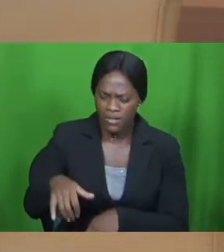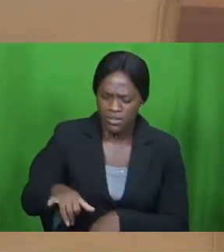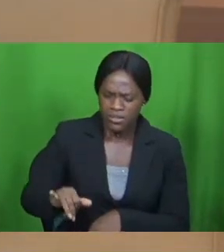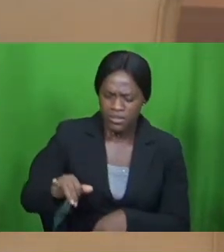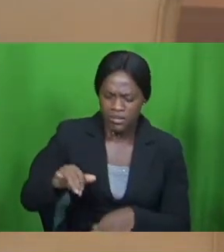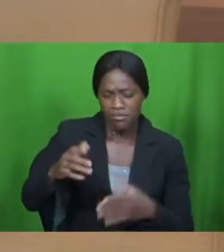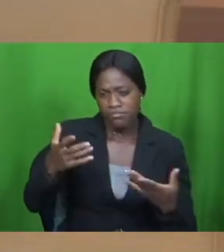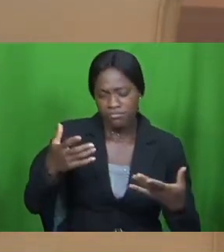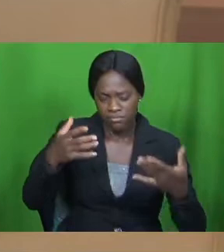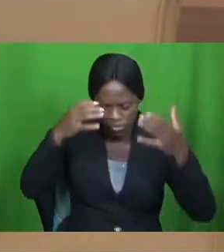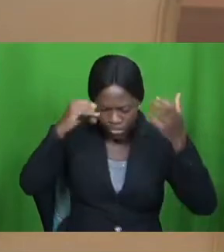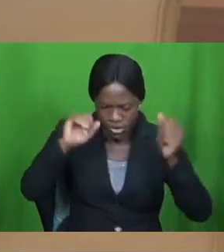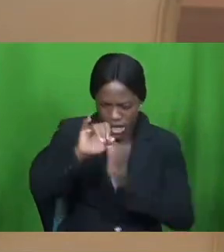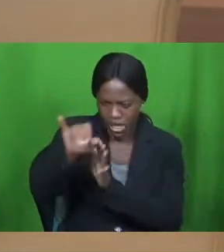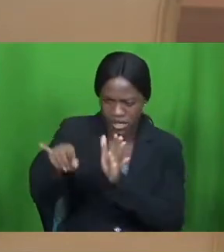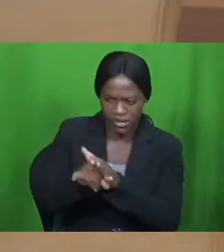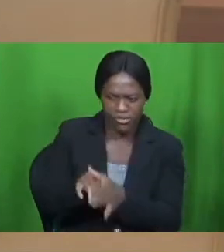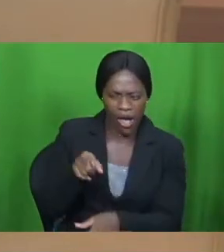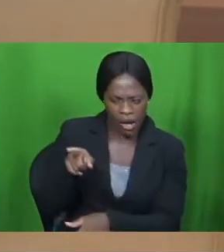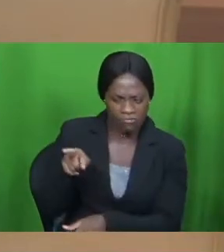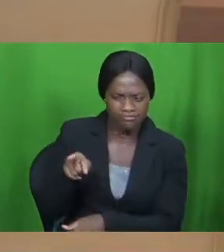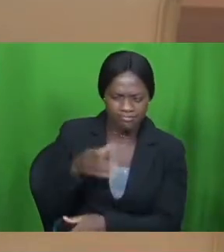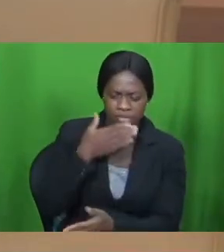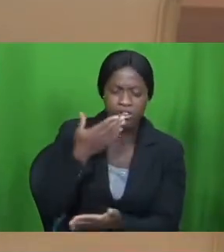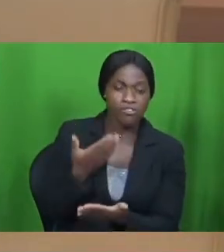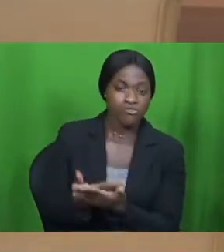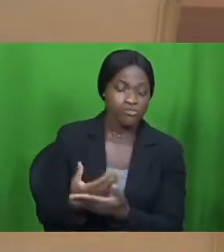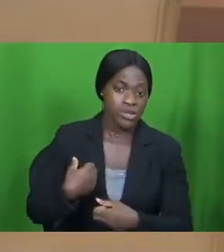him an ambassador to China.